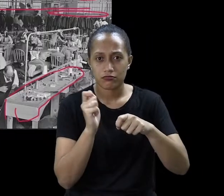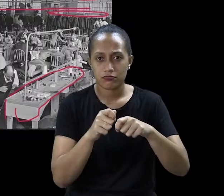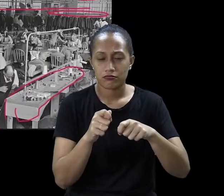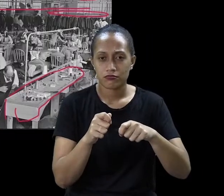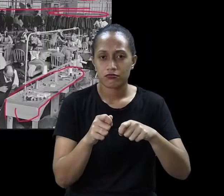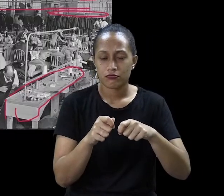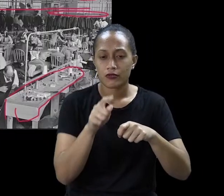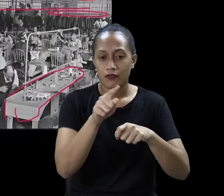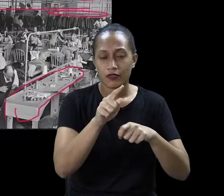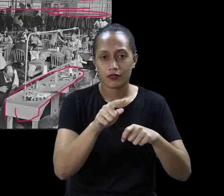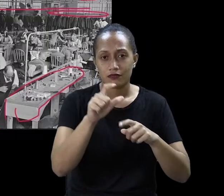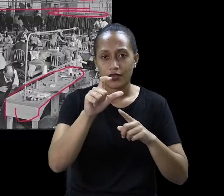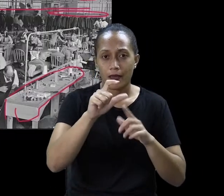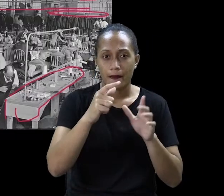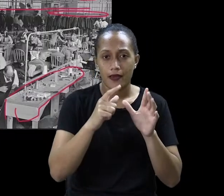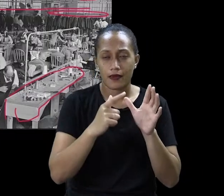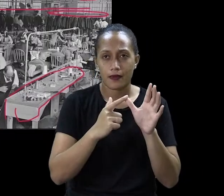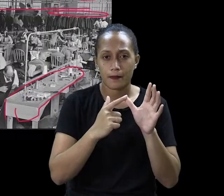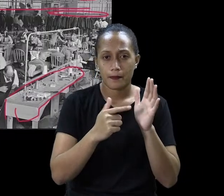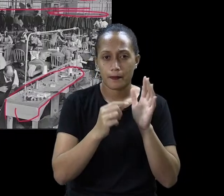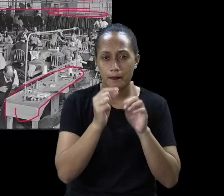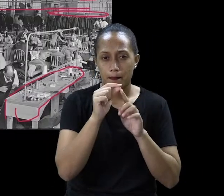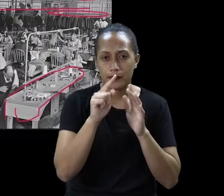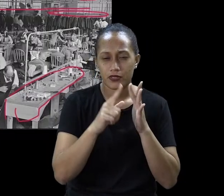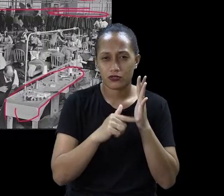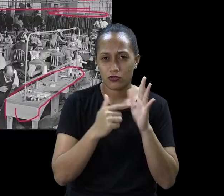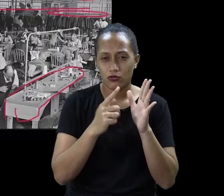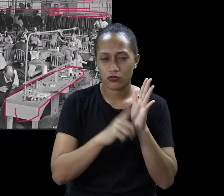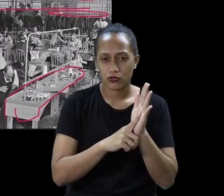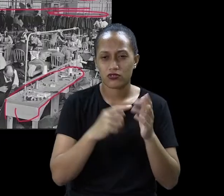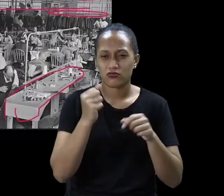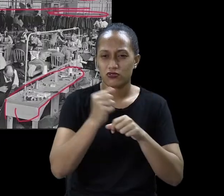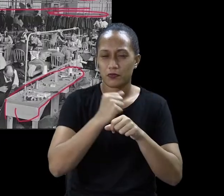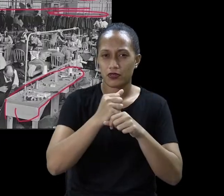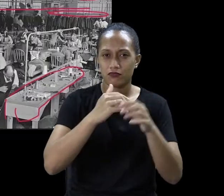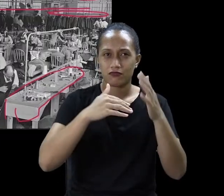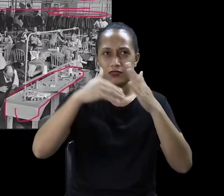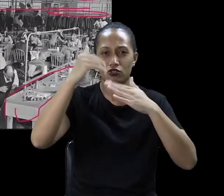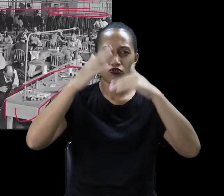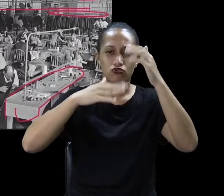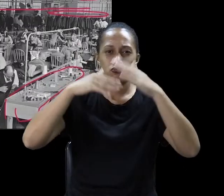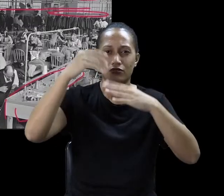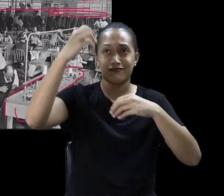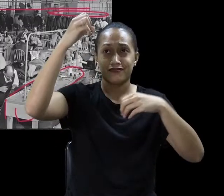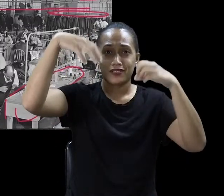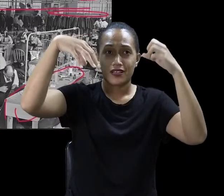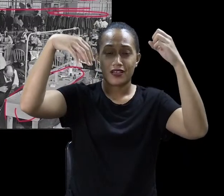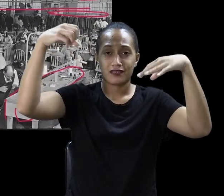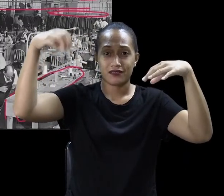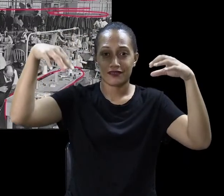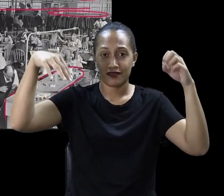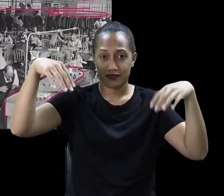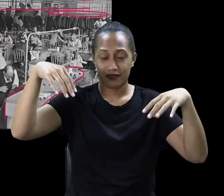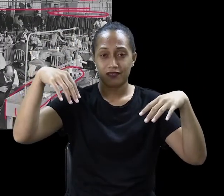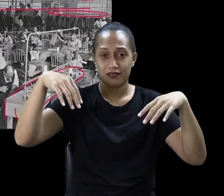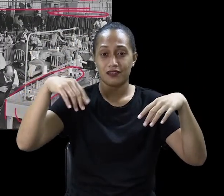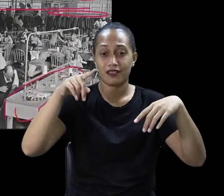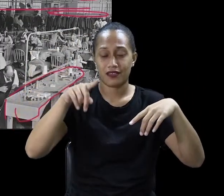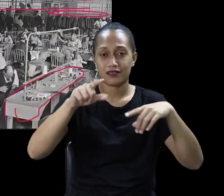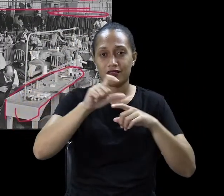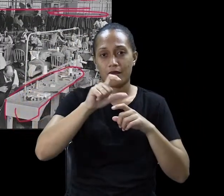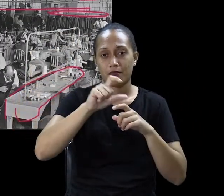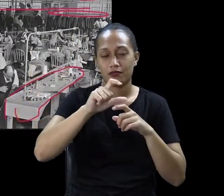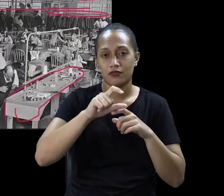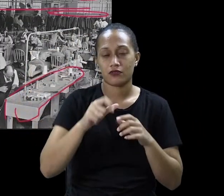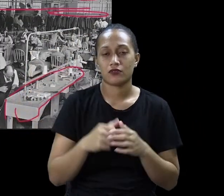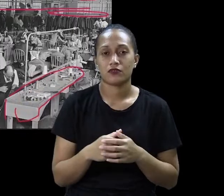entrepreneurship. Entrepreneurship in our everyday language means putting things together so you're trying to create other things. When someone's an entrepreneur,